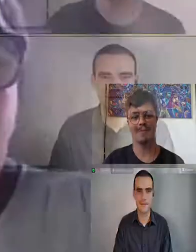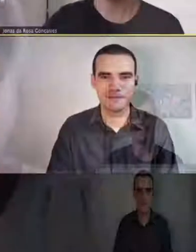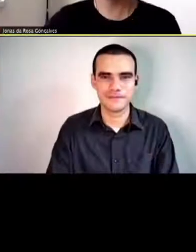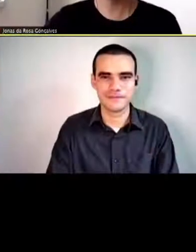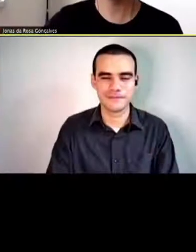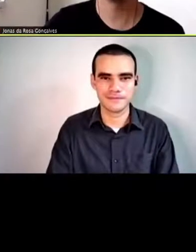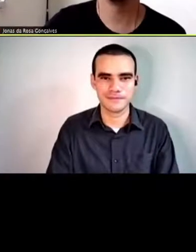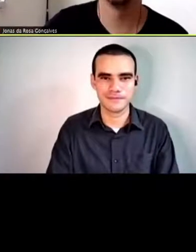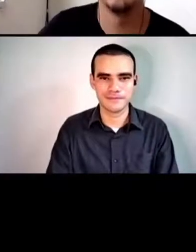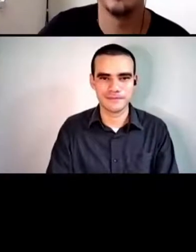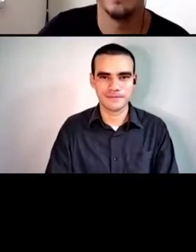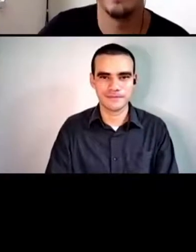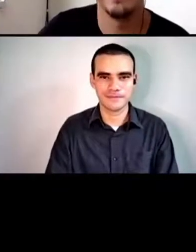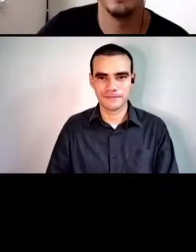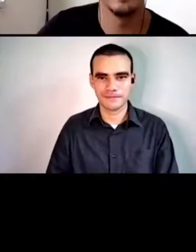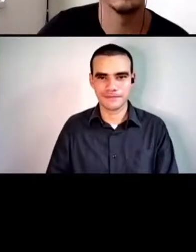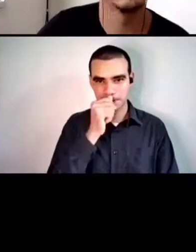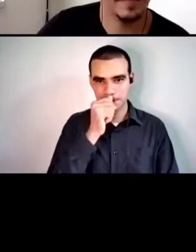Your audio is up.